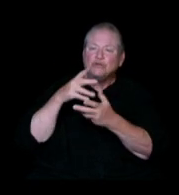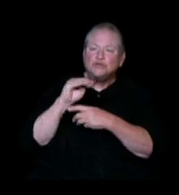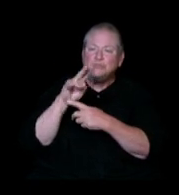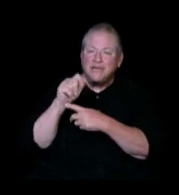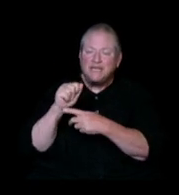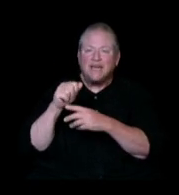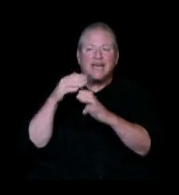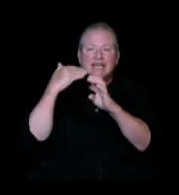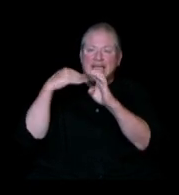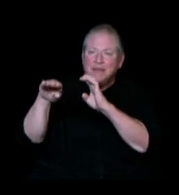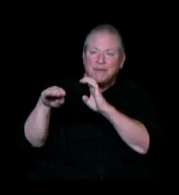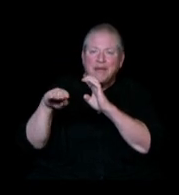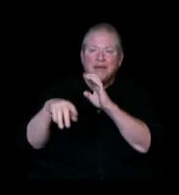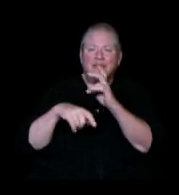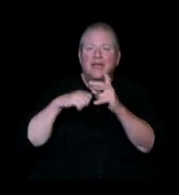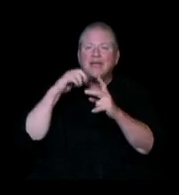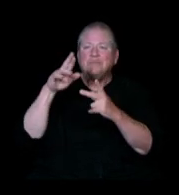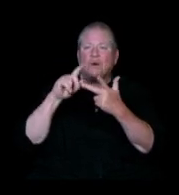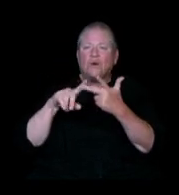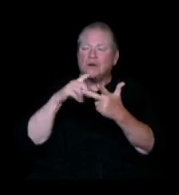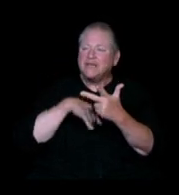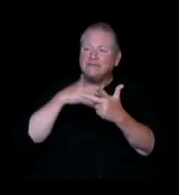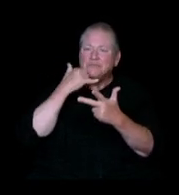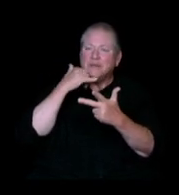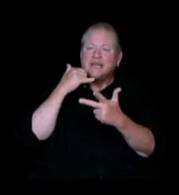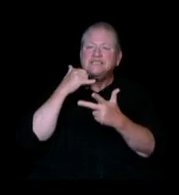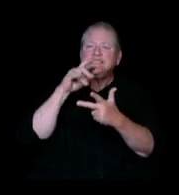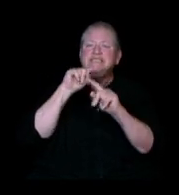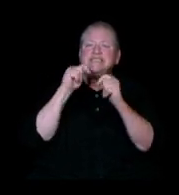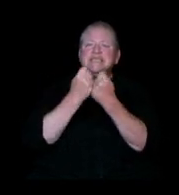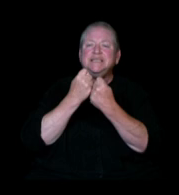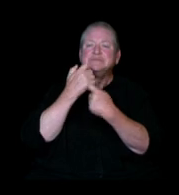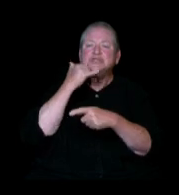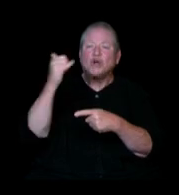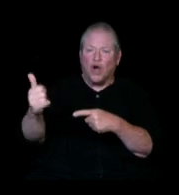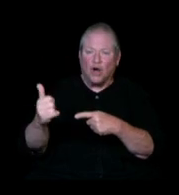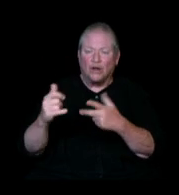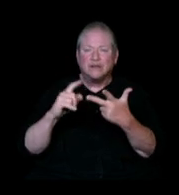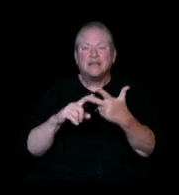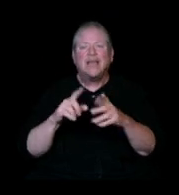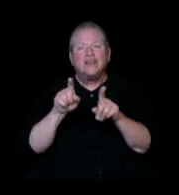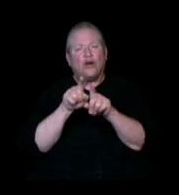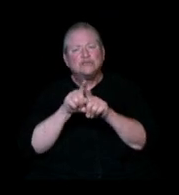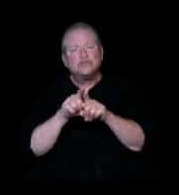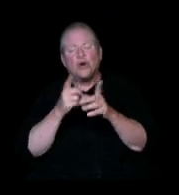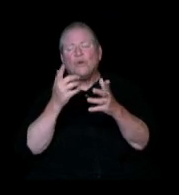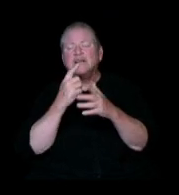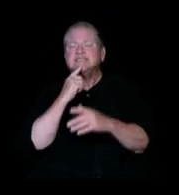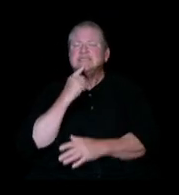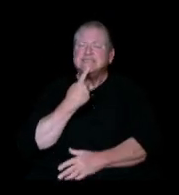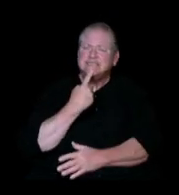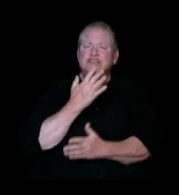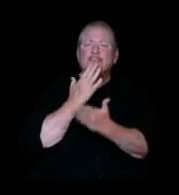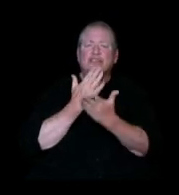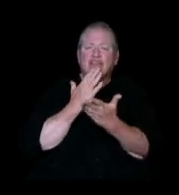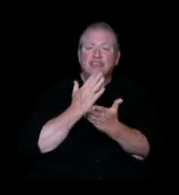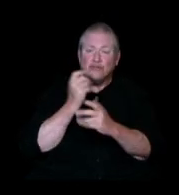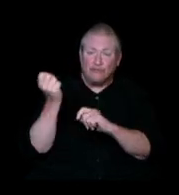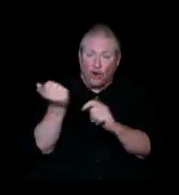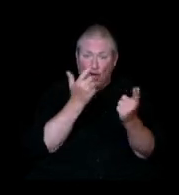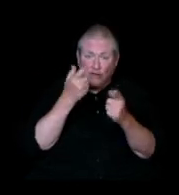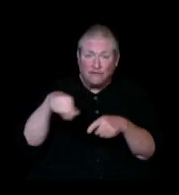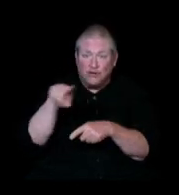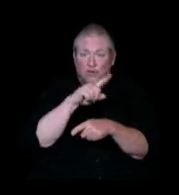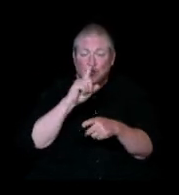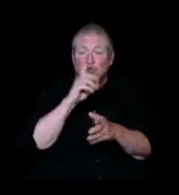email, or give them a quick Teams call. Also, a sincere thank you to all of you who took the time to